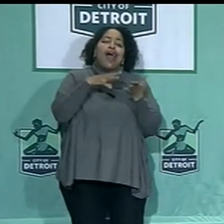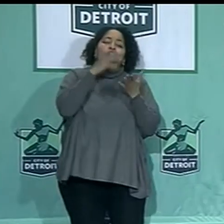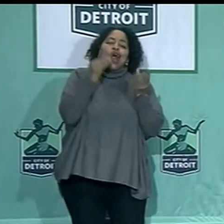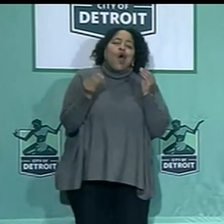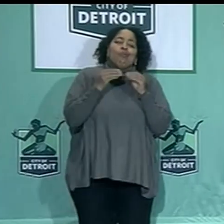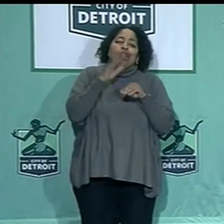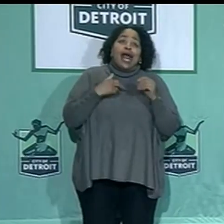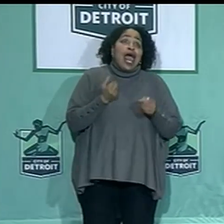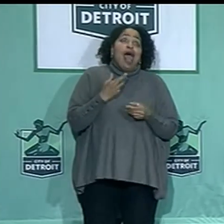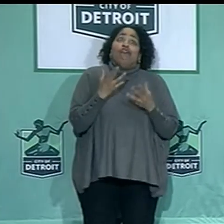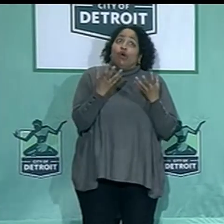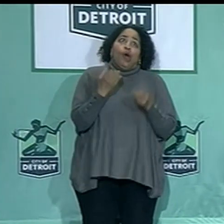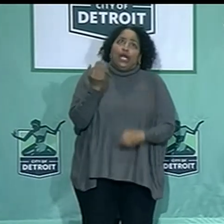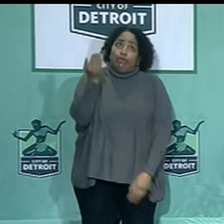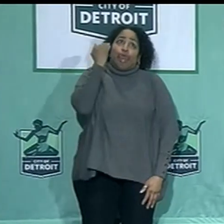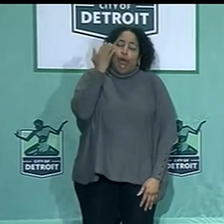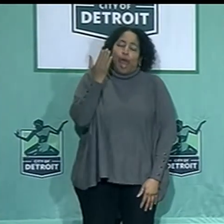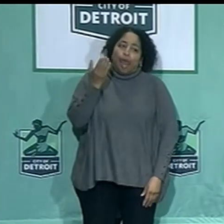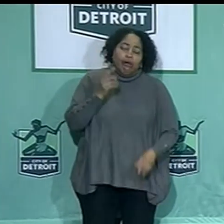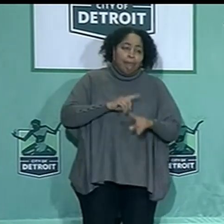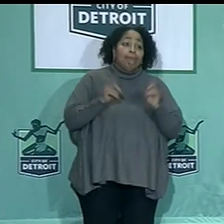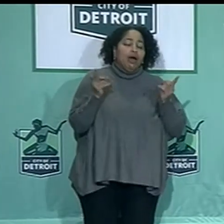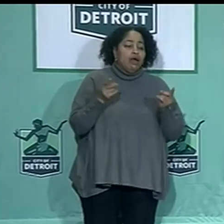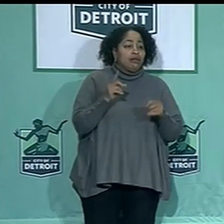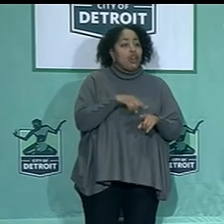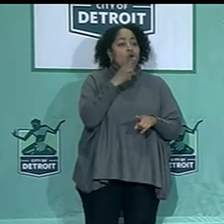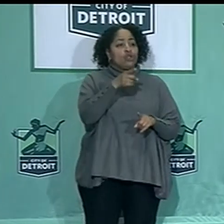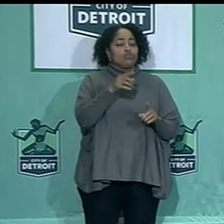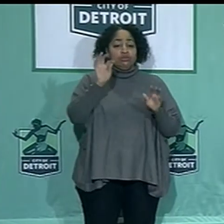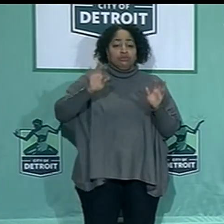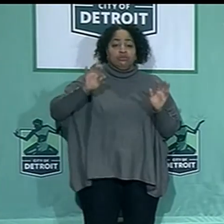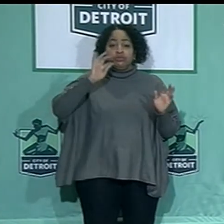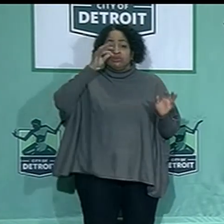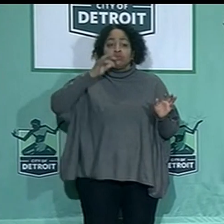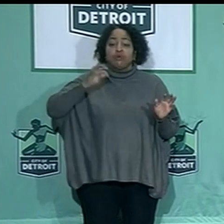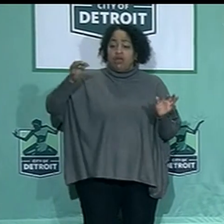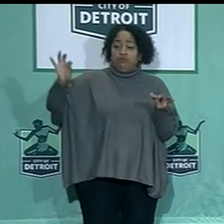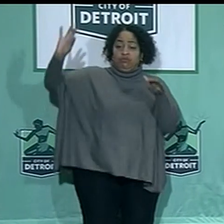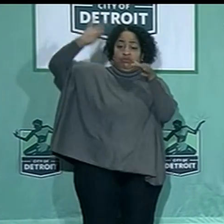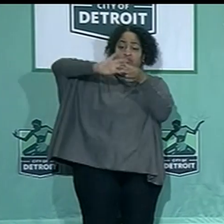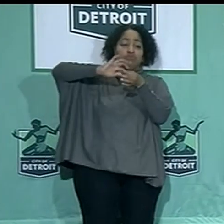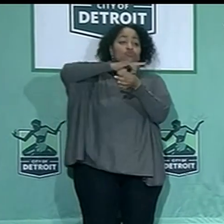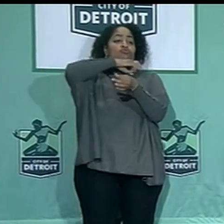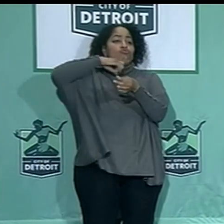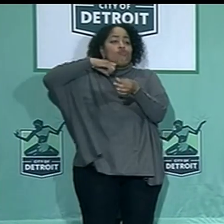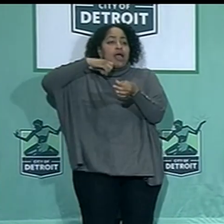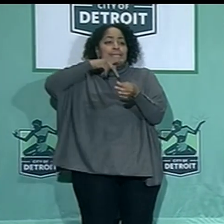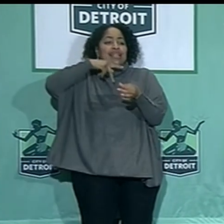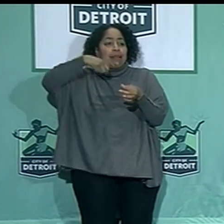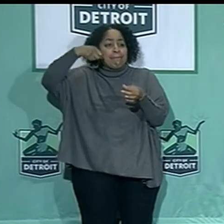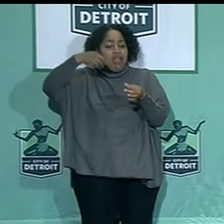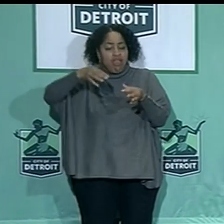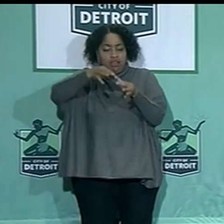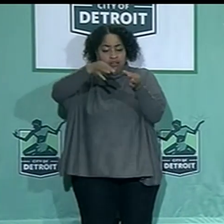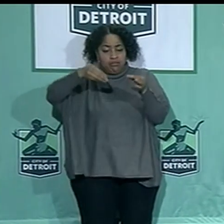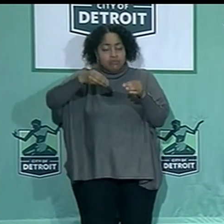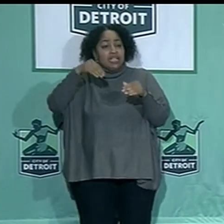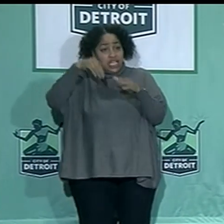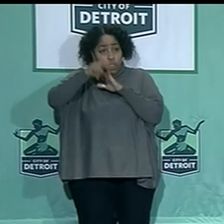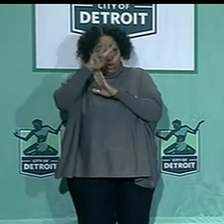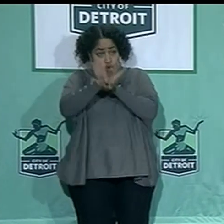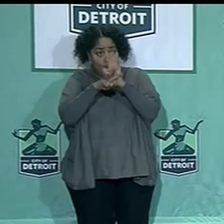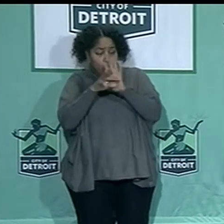to know. But as long as you swab and put it in a dry plastic bag and put it in the machine within 24